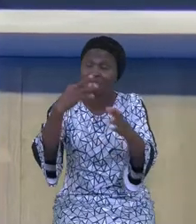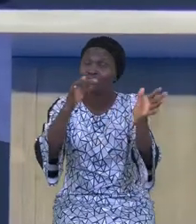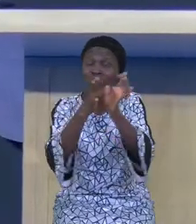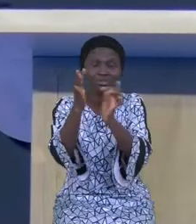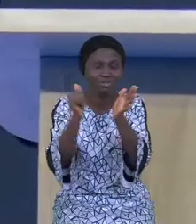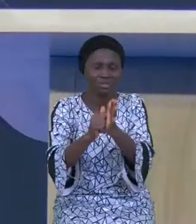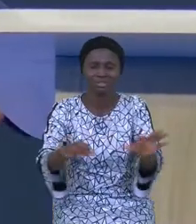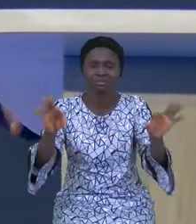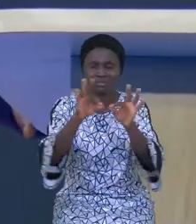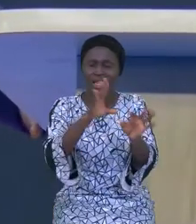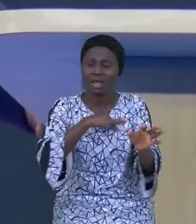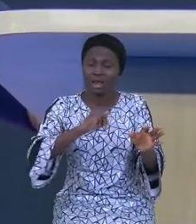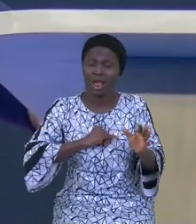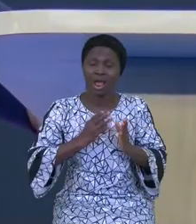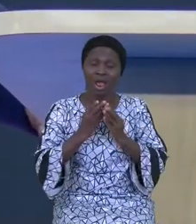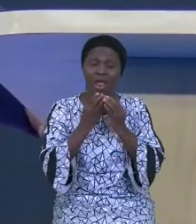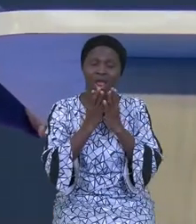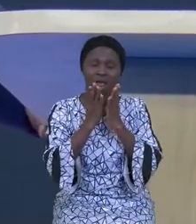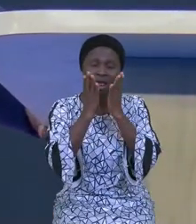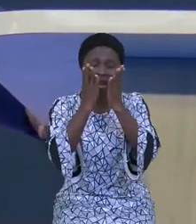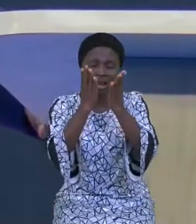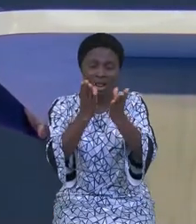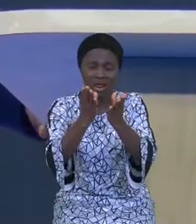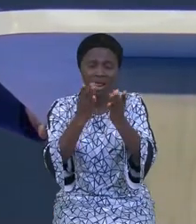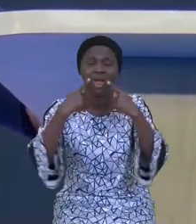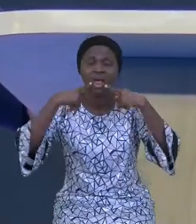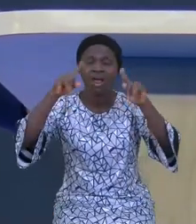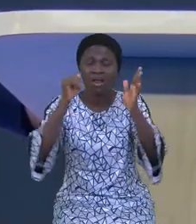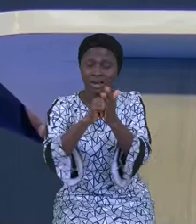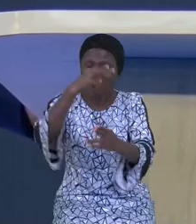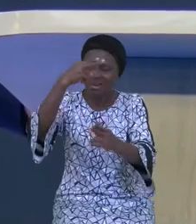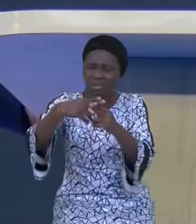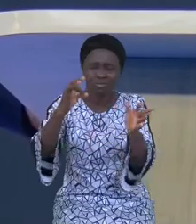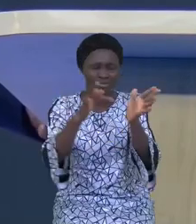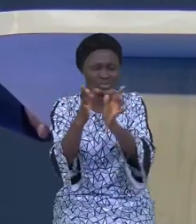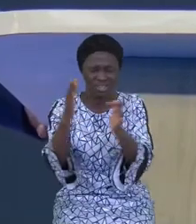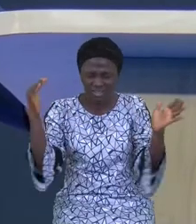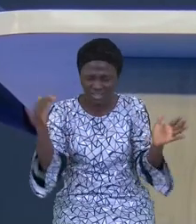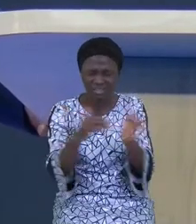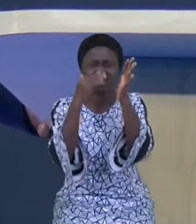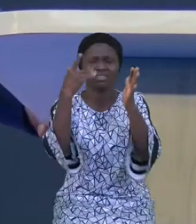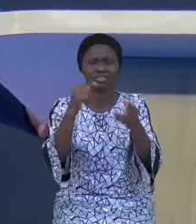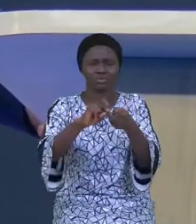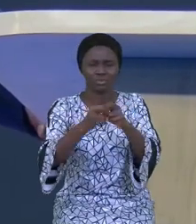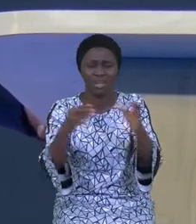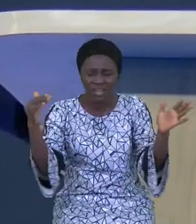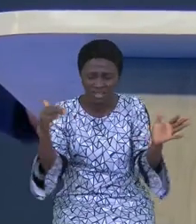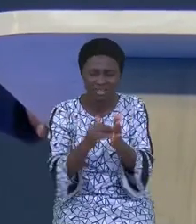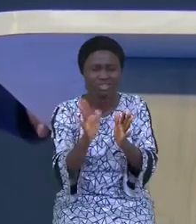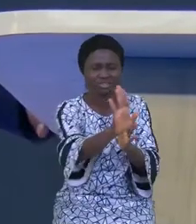I pronounce that name of Jesus against your problem, against your